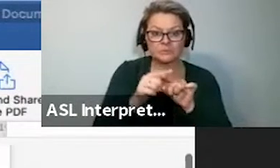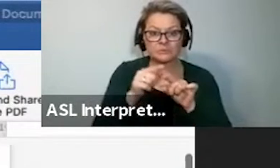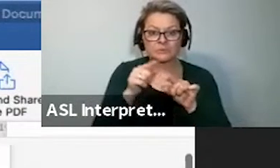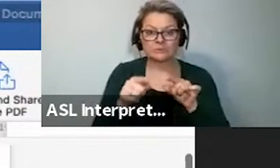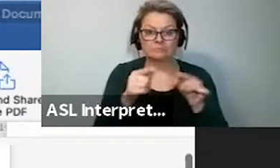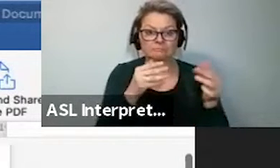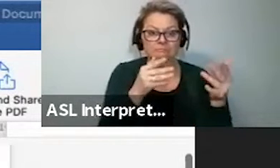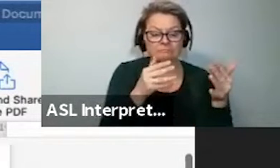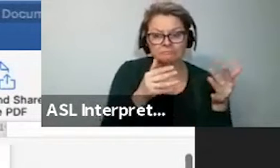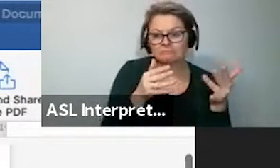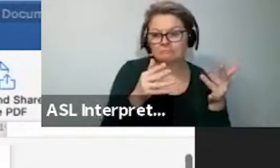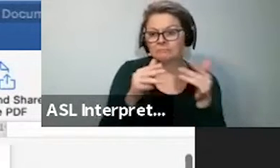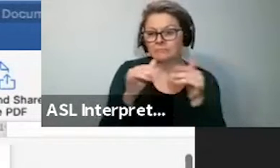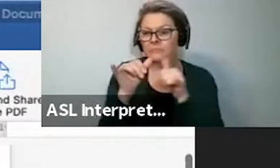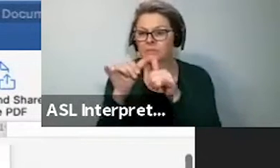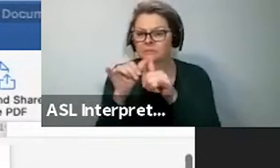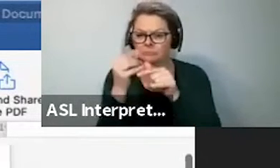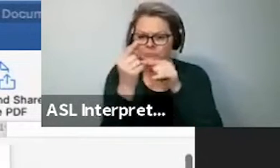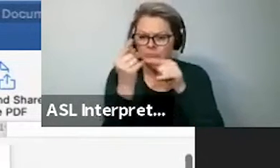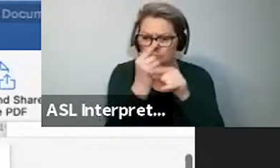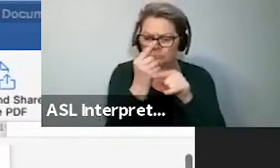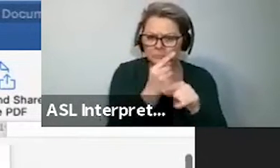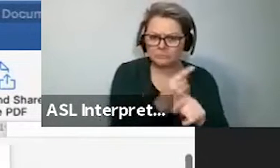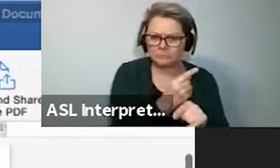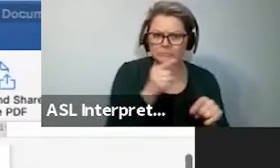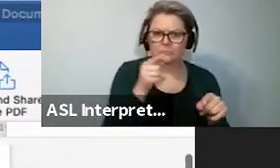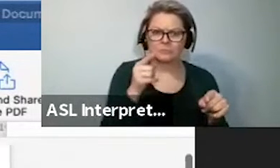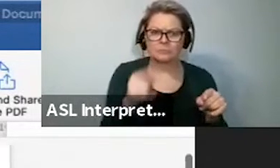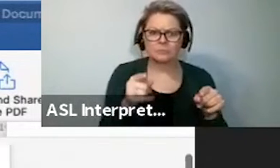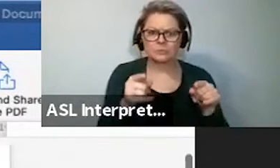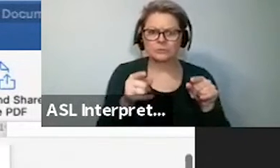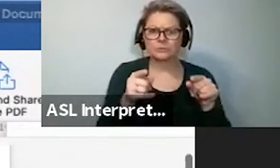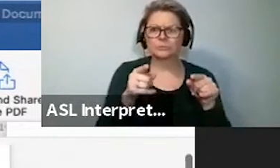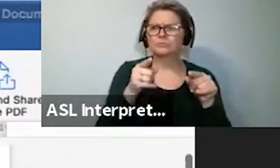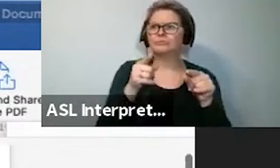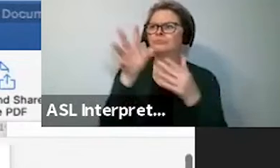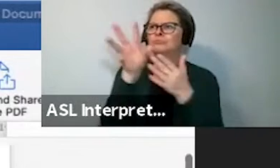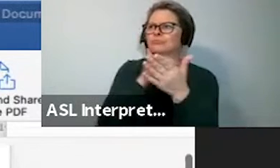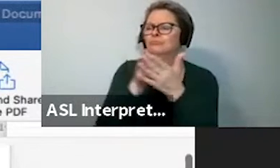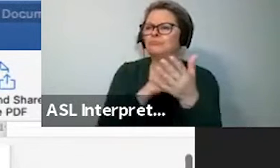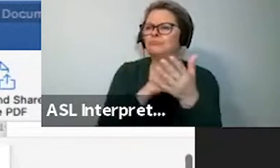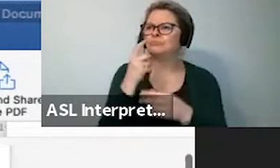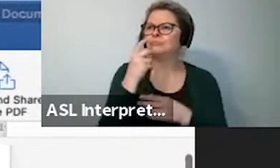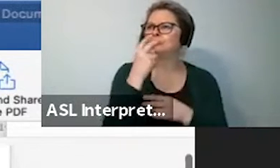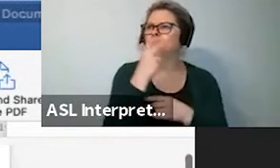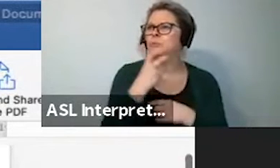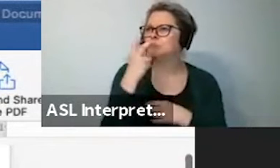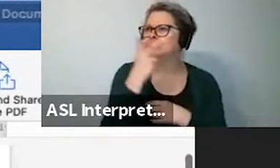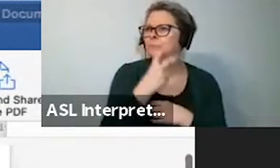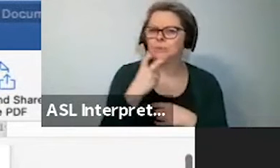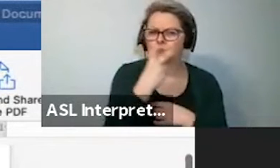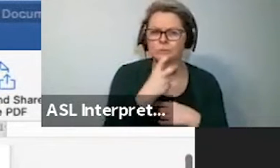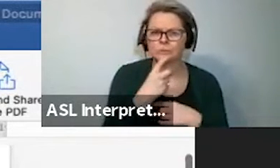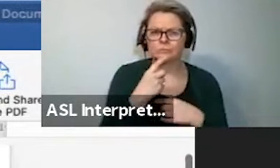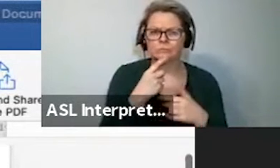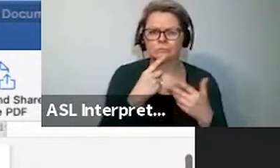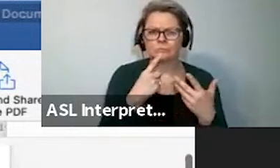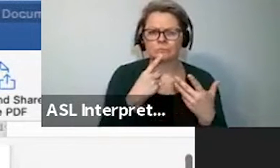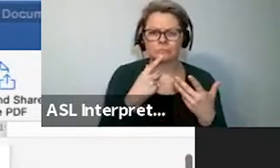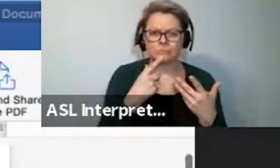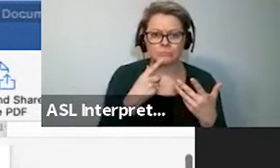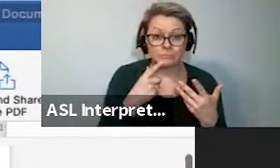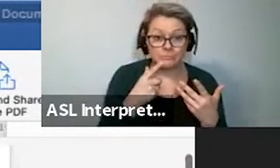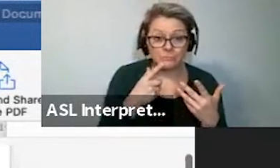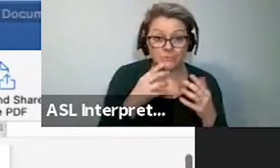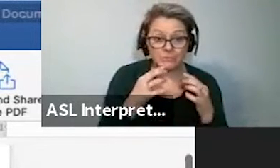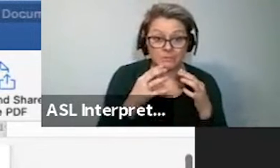the accuracy, she resorts to mimicking gestures with the mouth. The entire lip would lift upwards, then